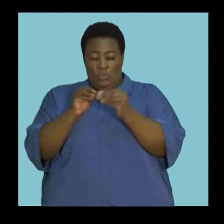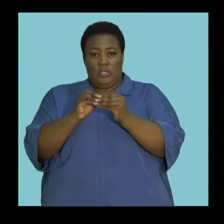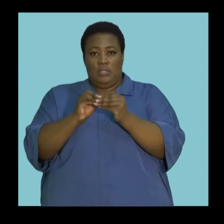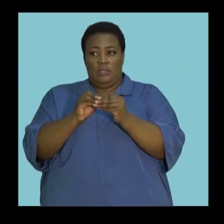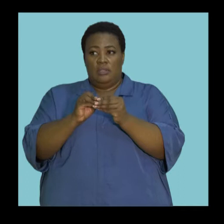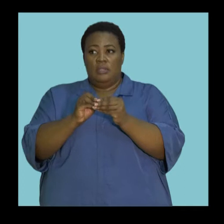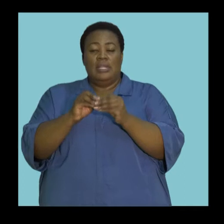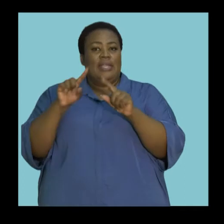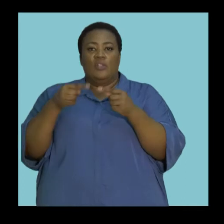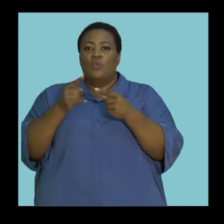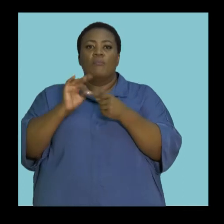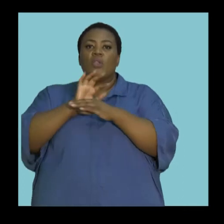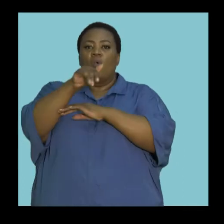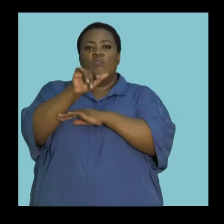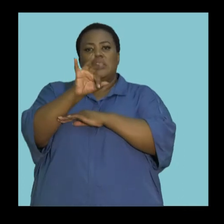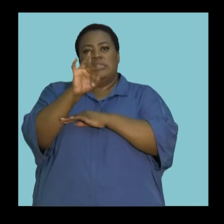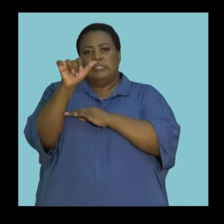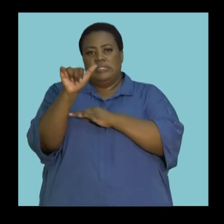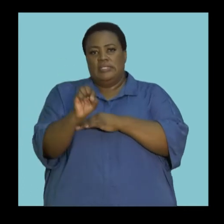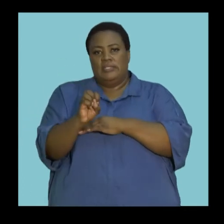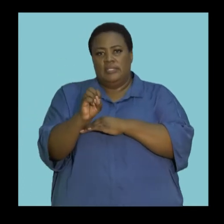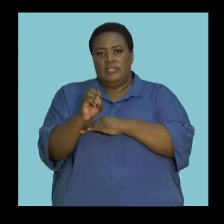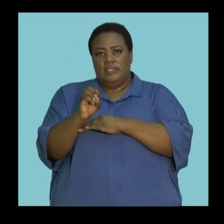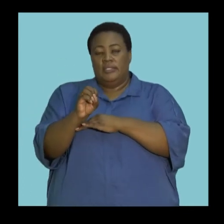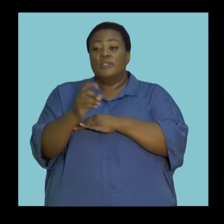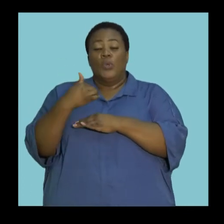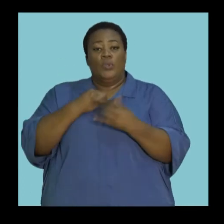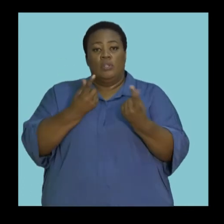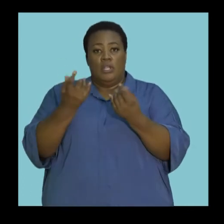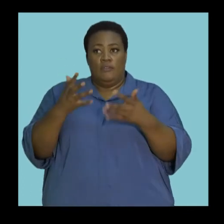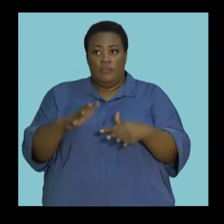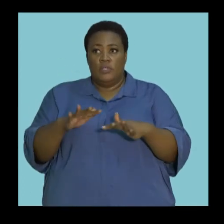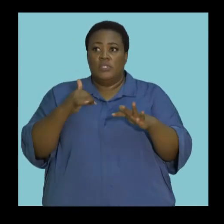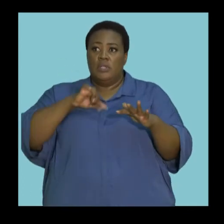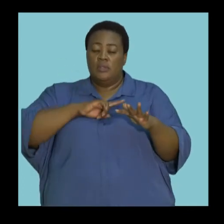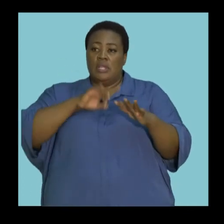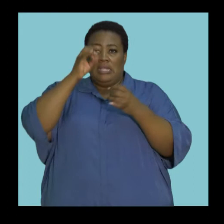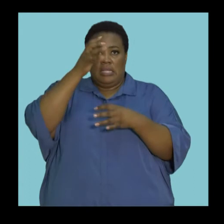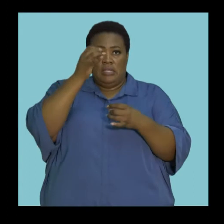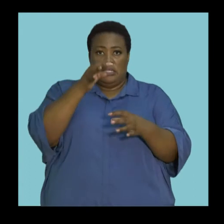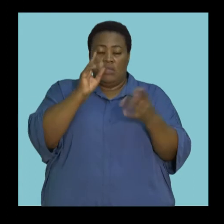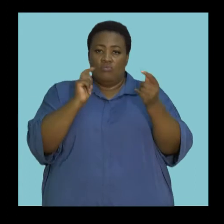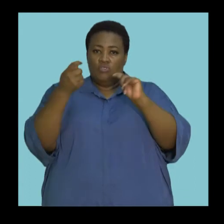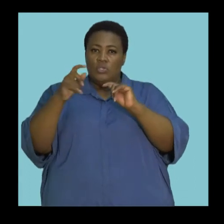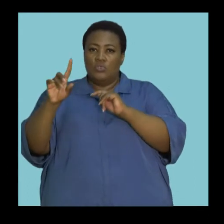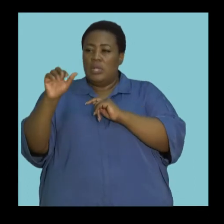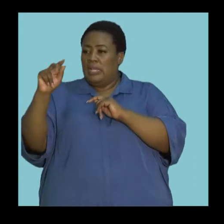that the total does not exceed 360. So we've done that, and we've converted the data to